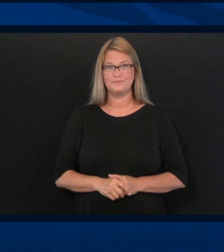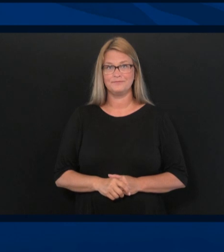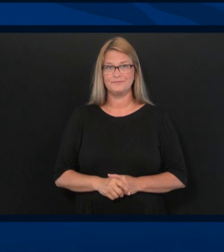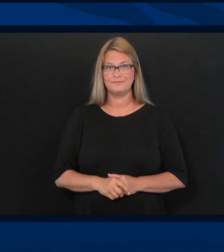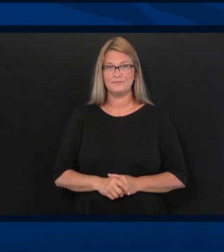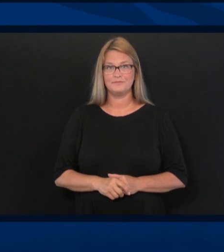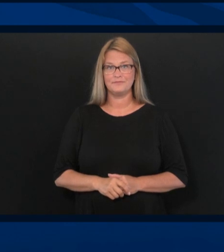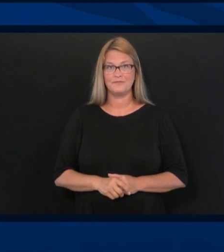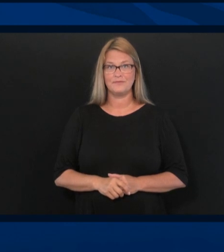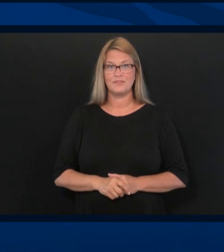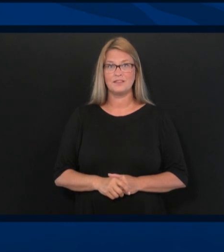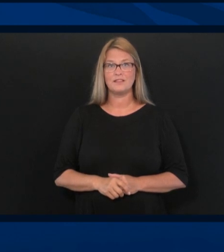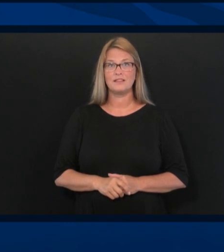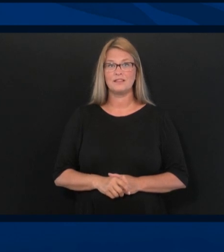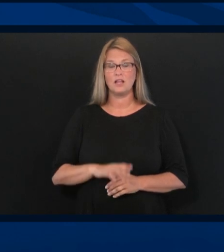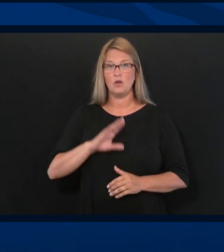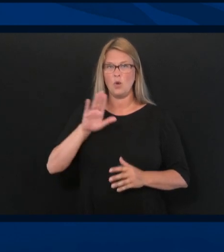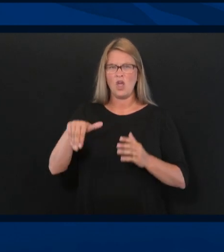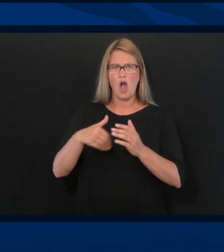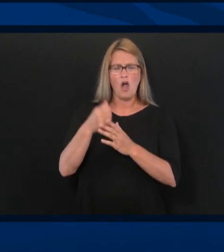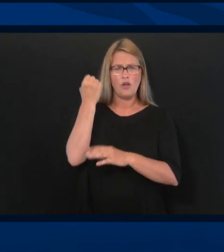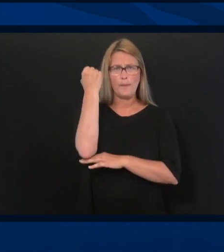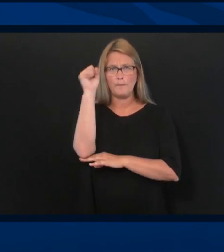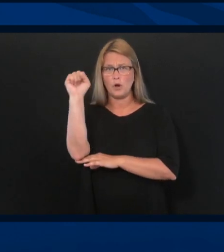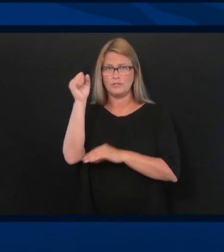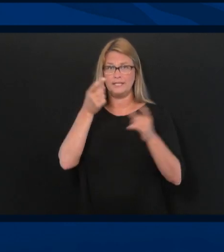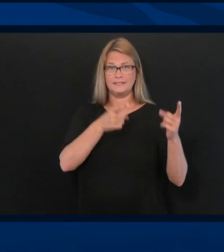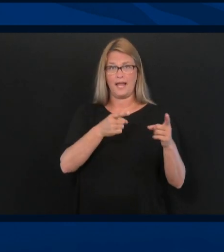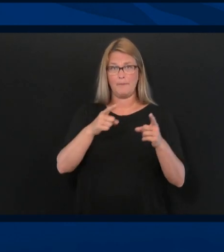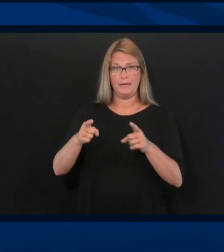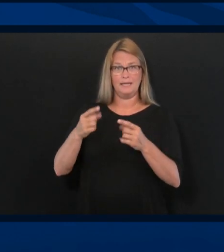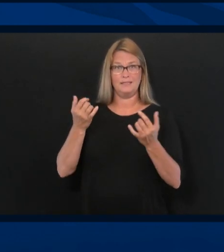Broadcasting. With all of the protests that have been happening